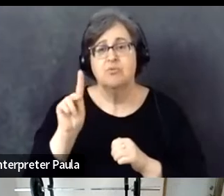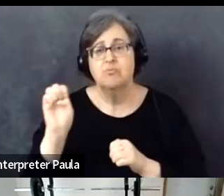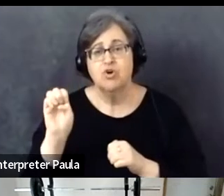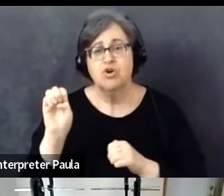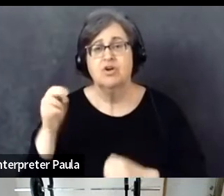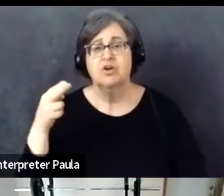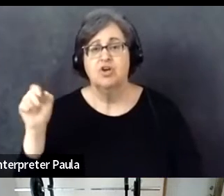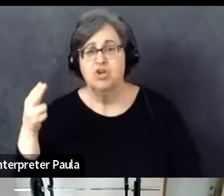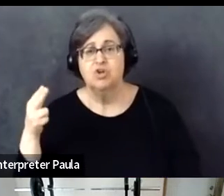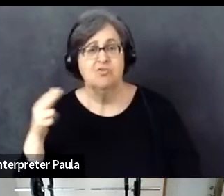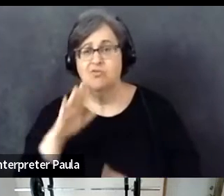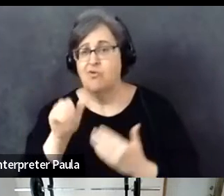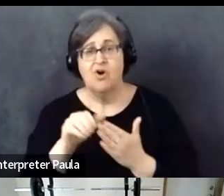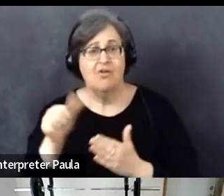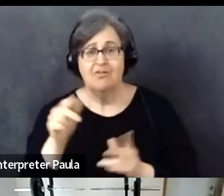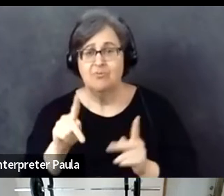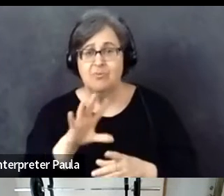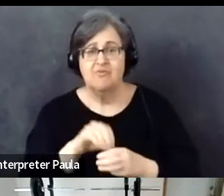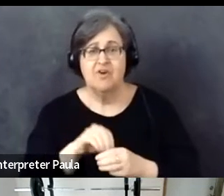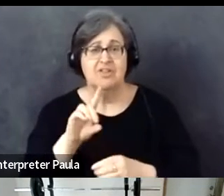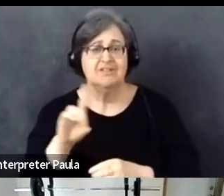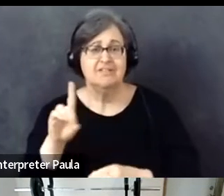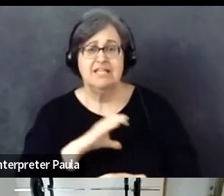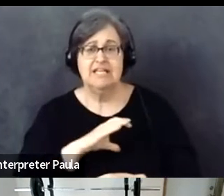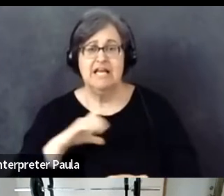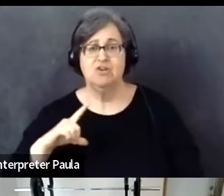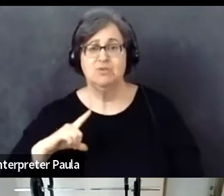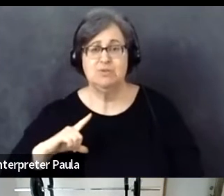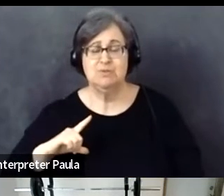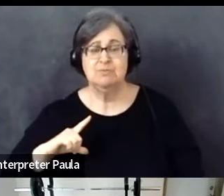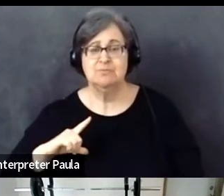and everybody else on the DD Council.